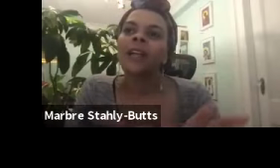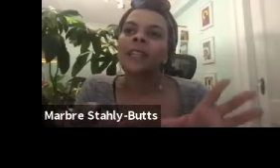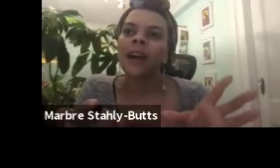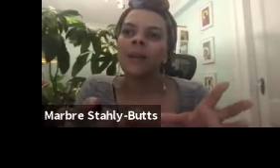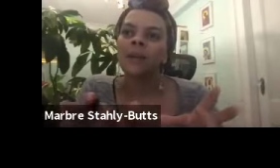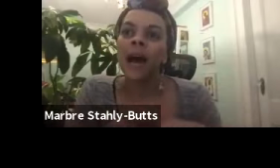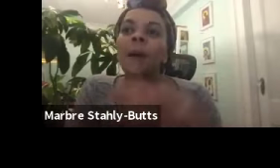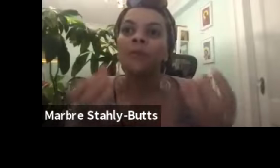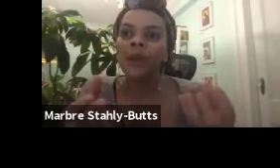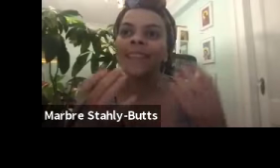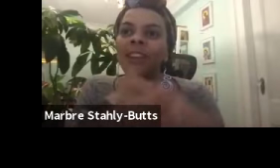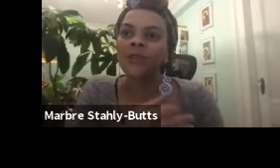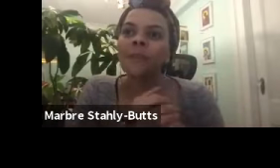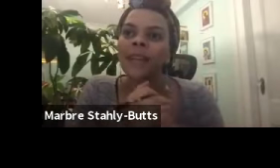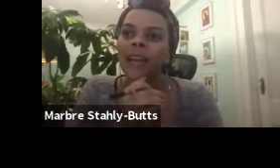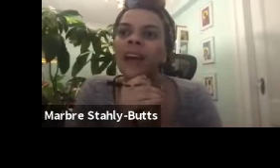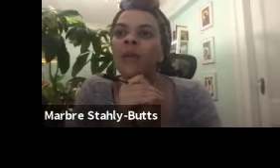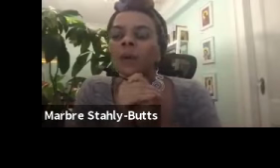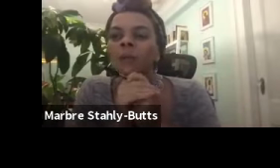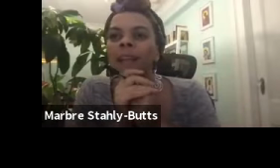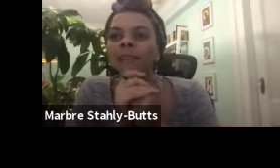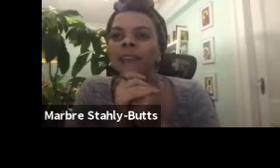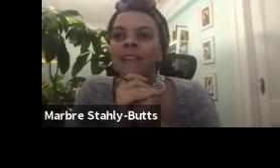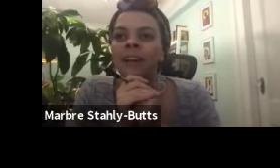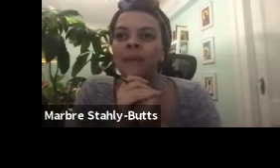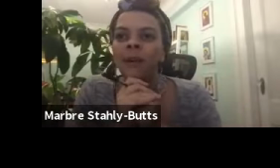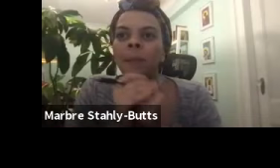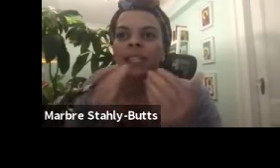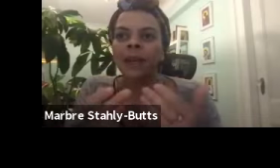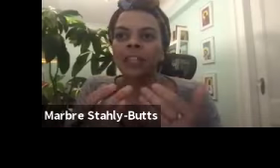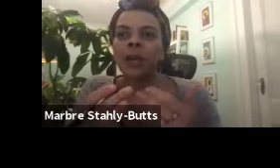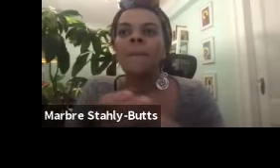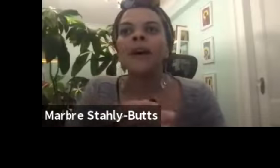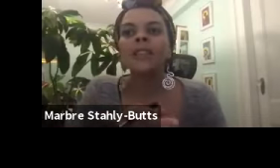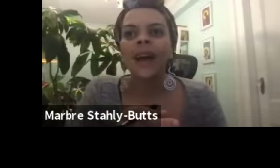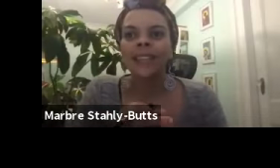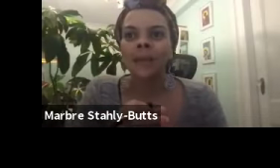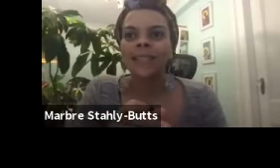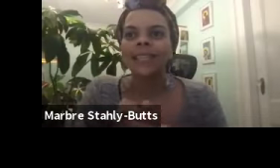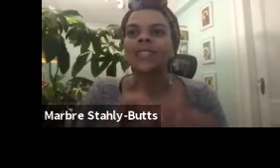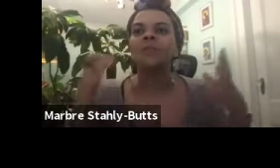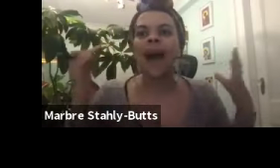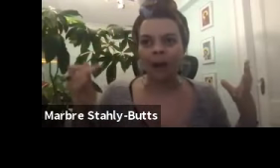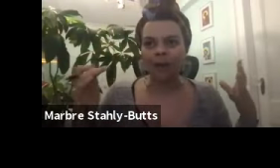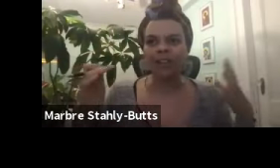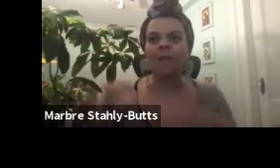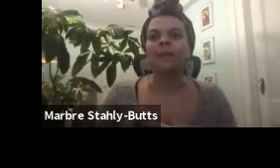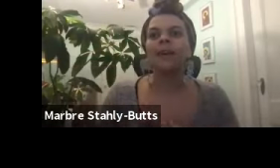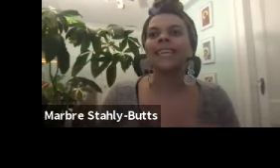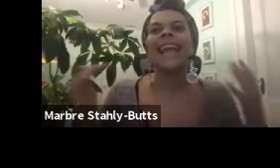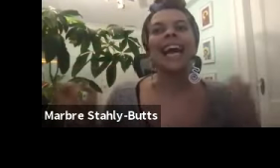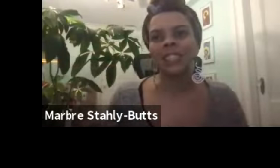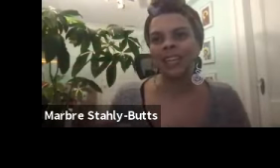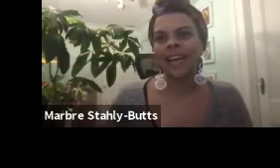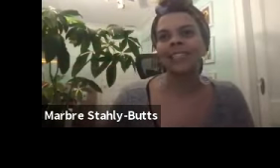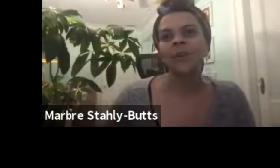repair, to uproot, and then to replant what it would mean to have kind of democratic participation, but also, as Amna said, to zoom out, to think about